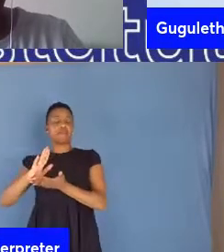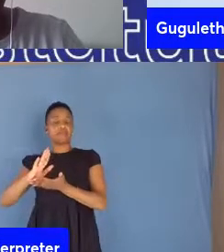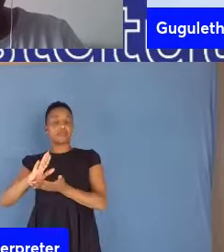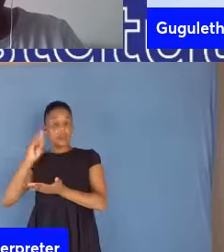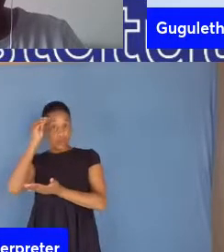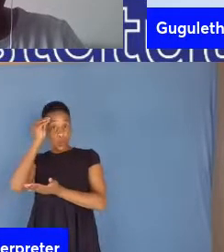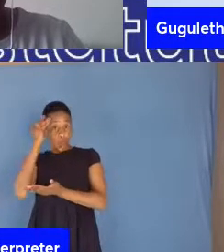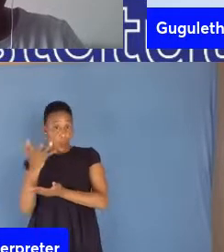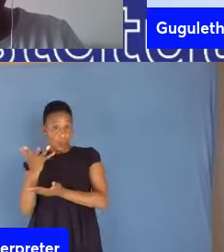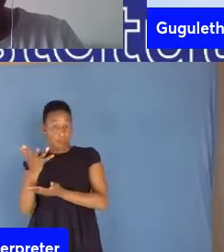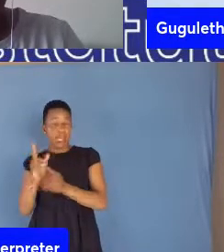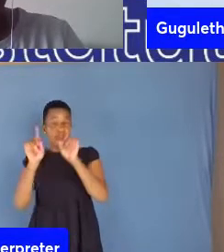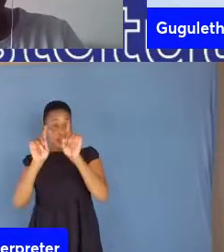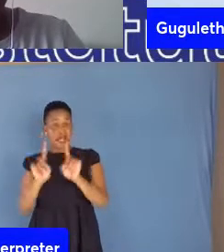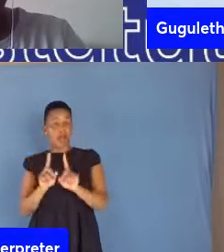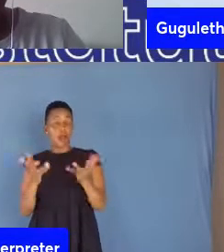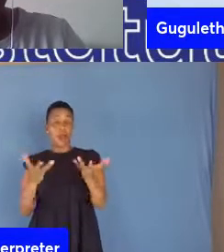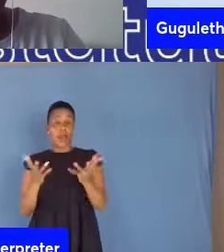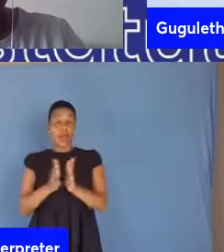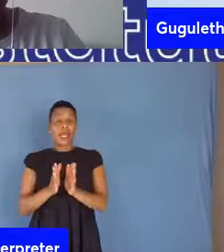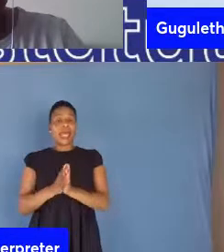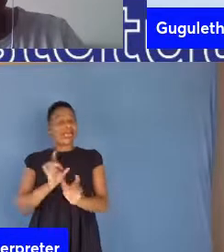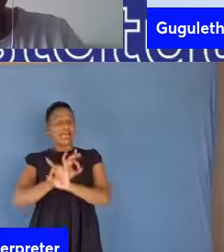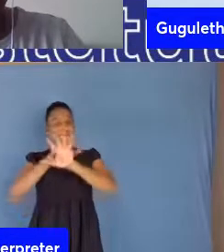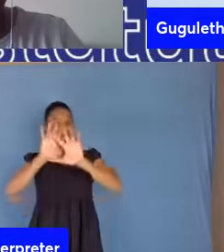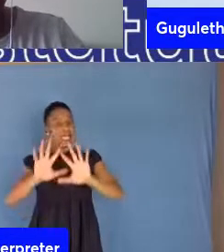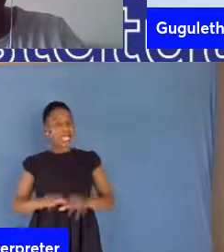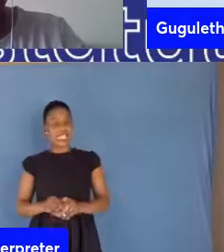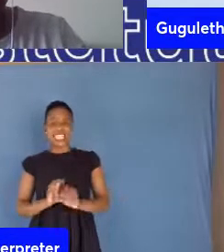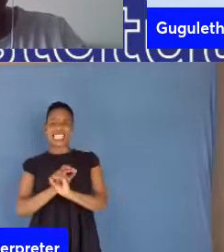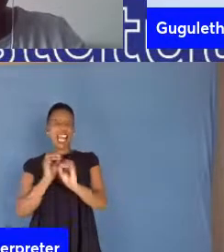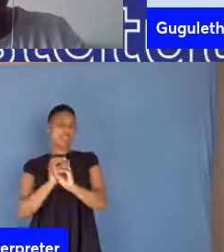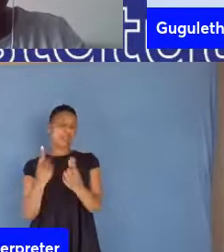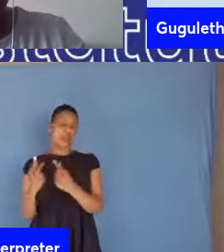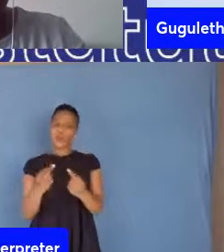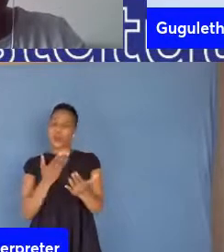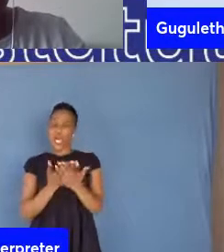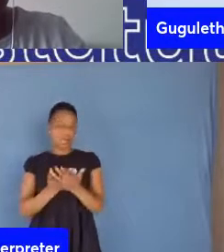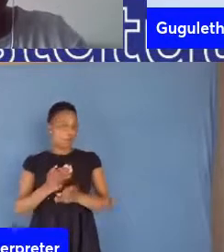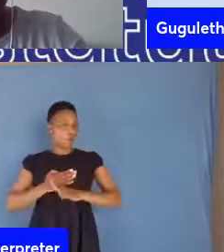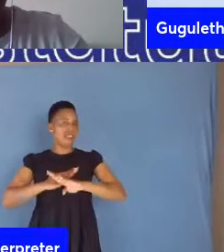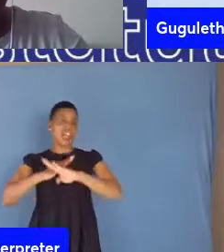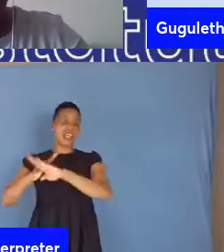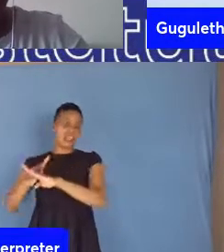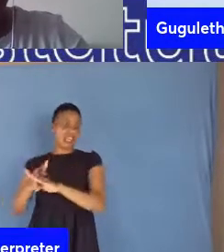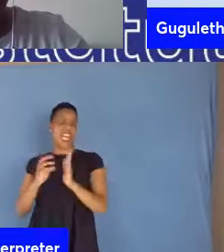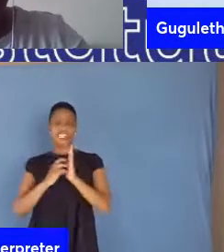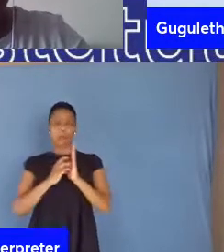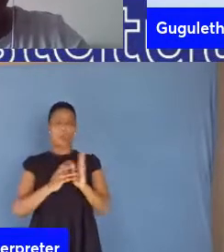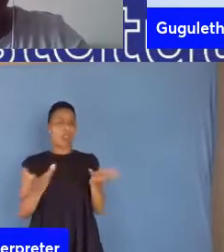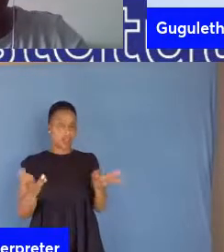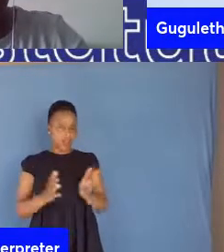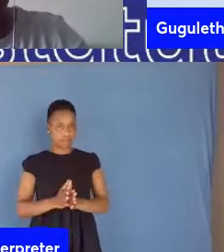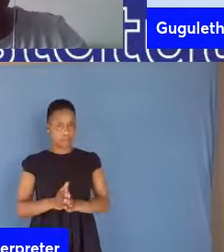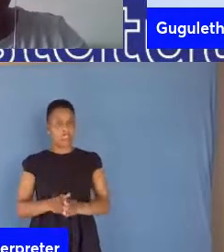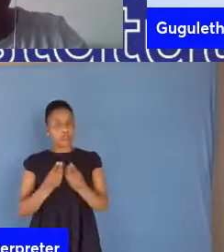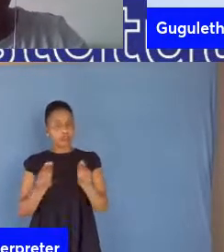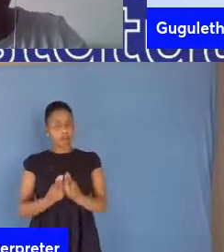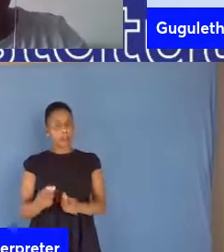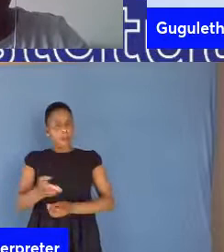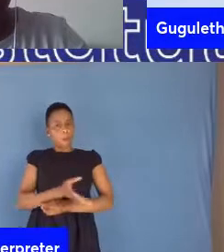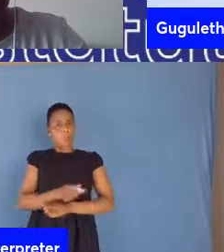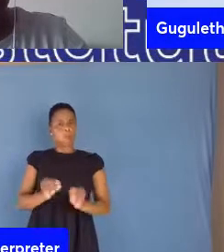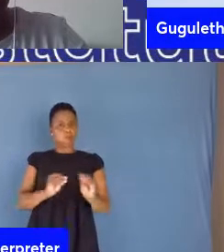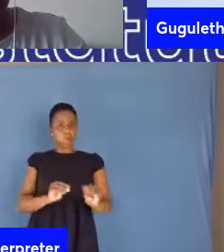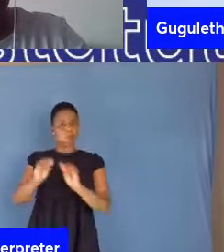especially where there is clearly nothing that they could have done to predict that. I mean, like for instance, if you take your child to school and then your child